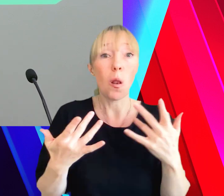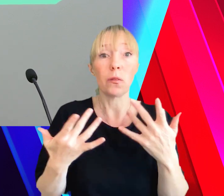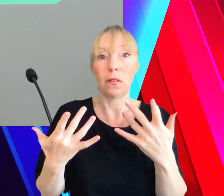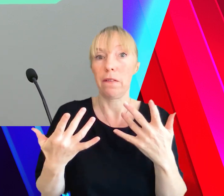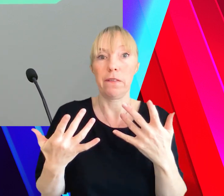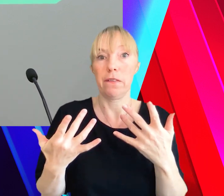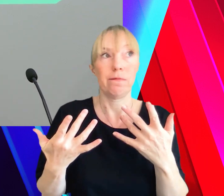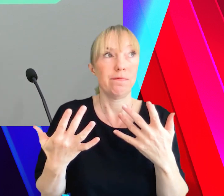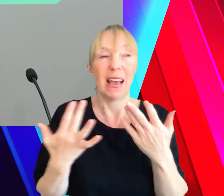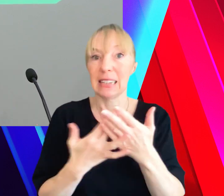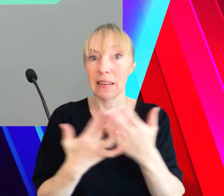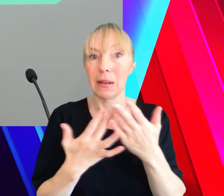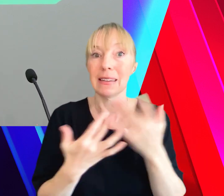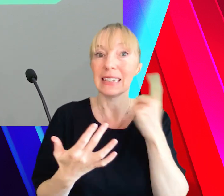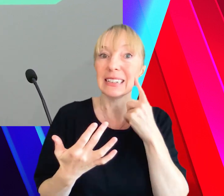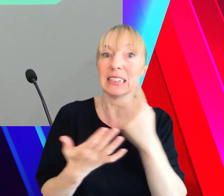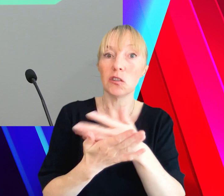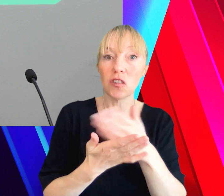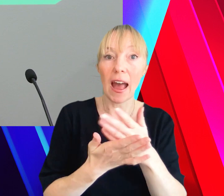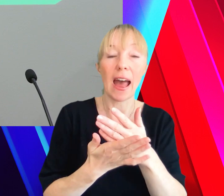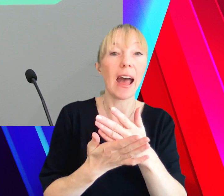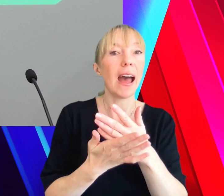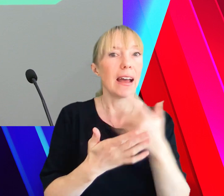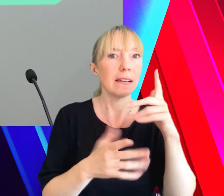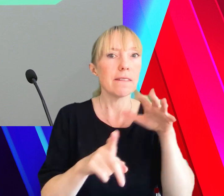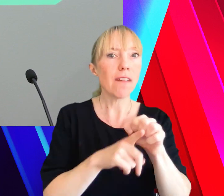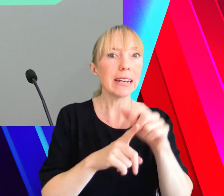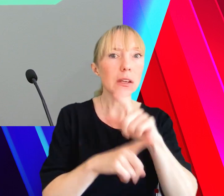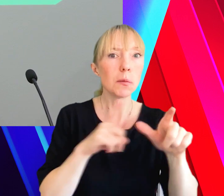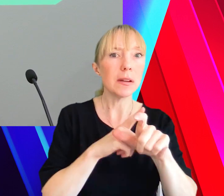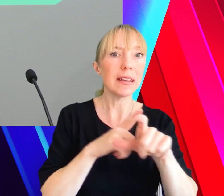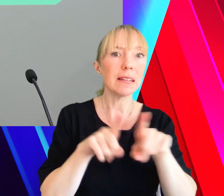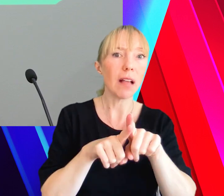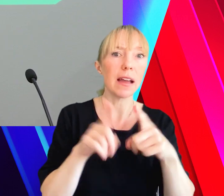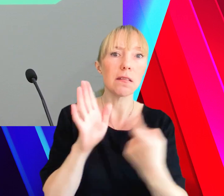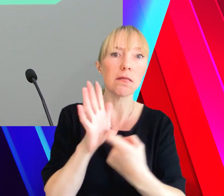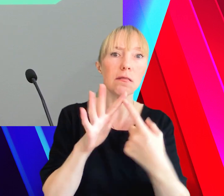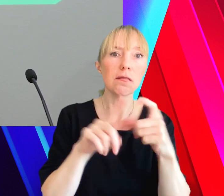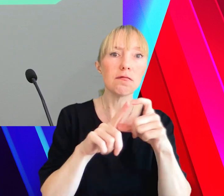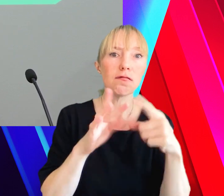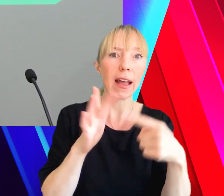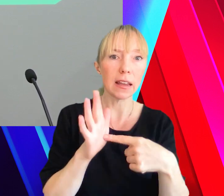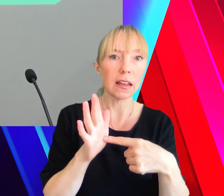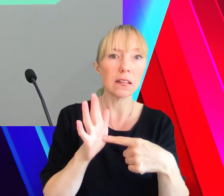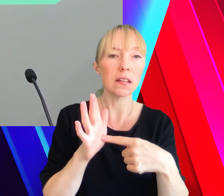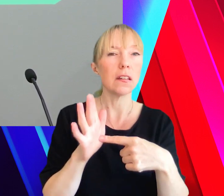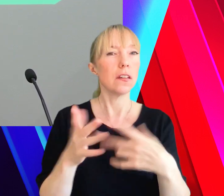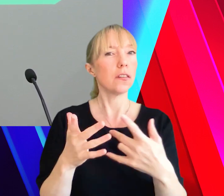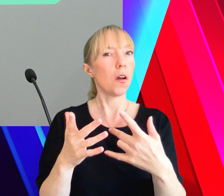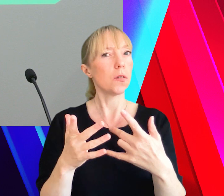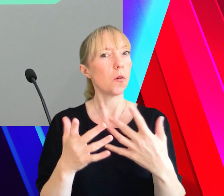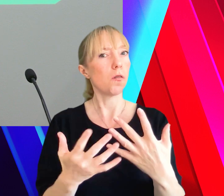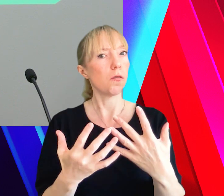and you know, finding communities through Reddit and shit like that is always, it's been really great for people finding each other. But I